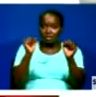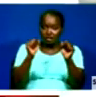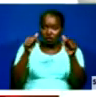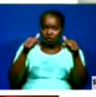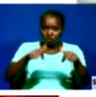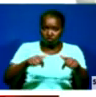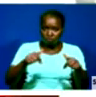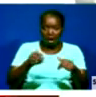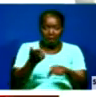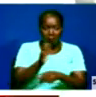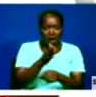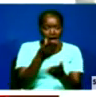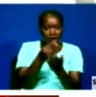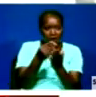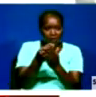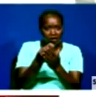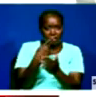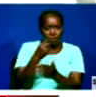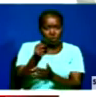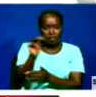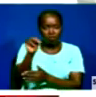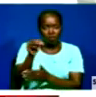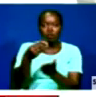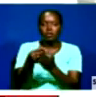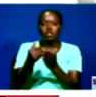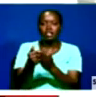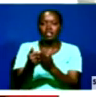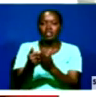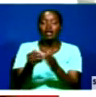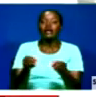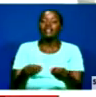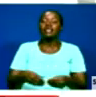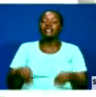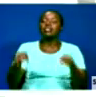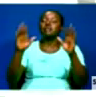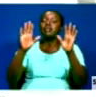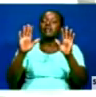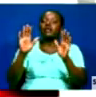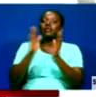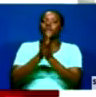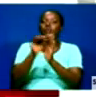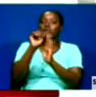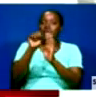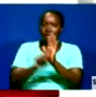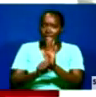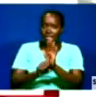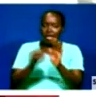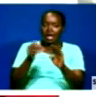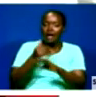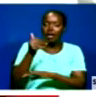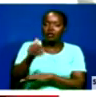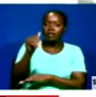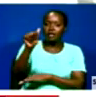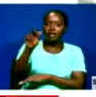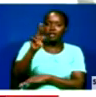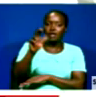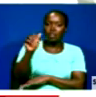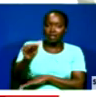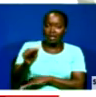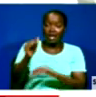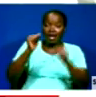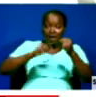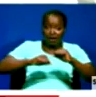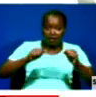receive back his 200 million shillings he had forfeited to the state. This is after the asset recovery agencies agreed